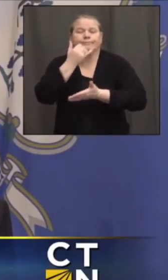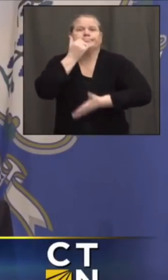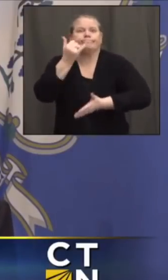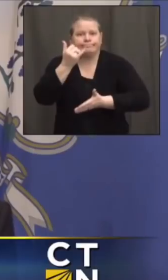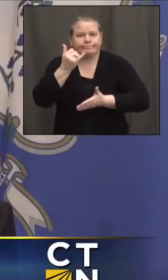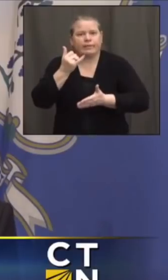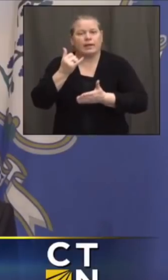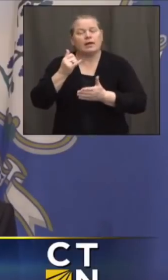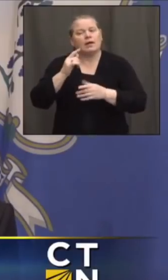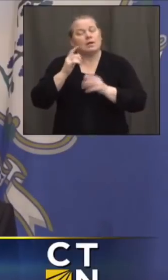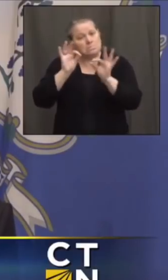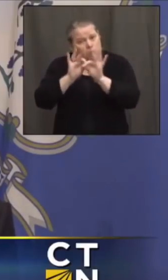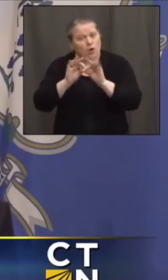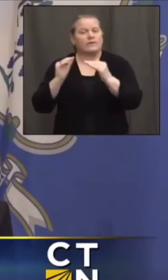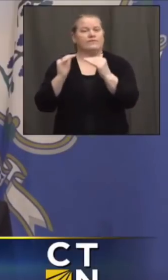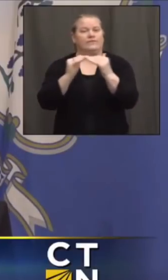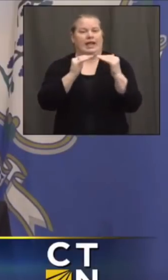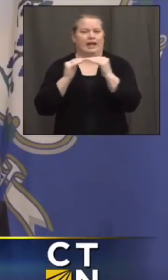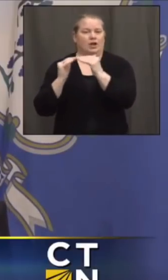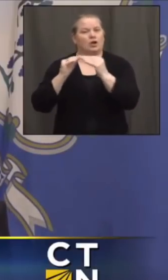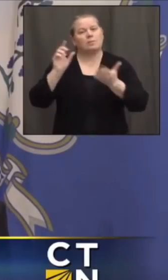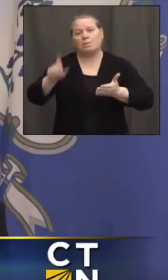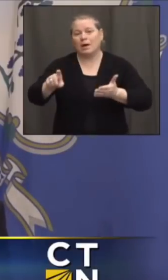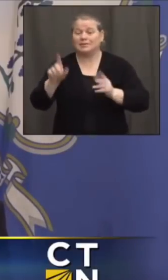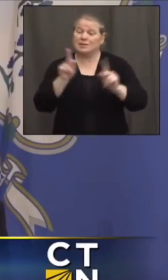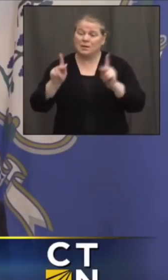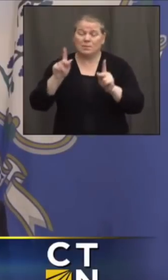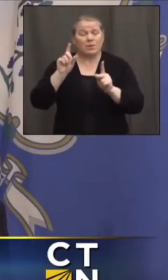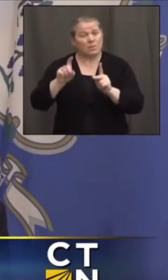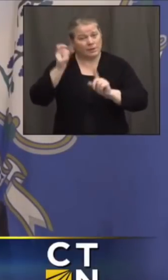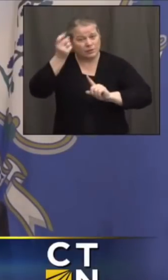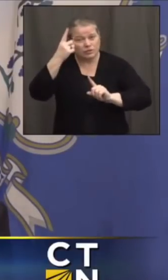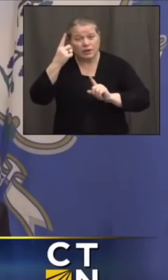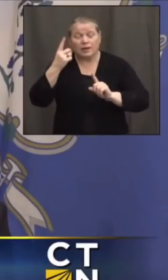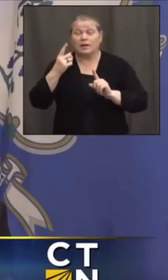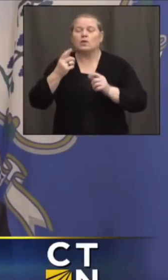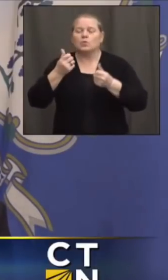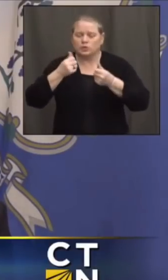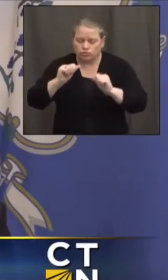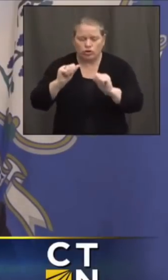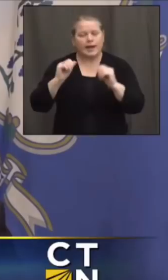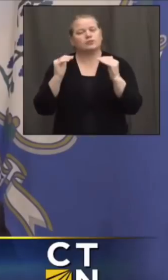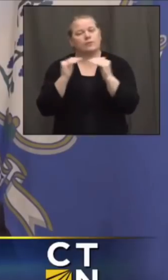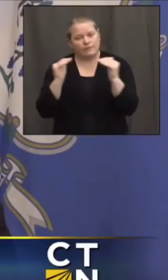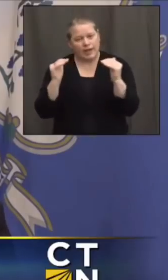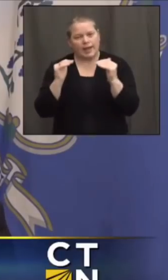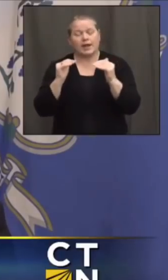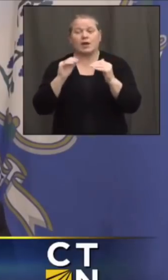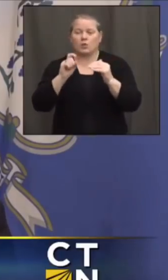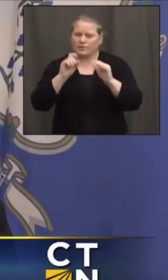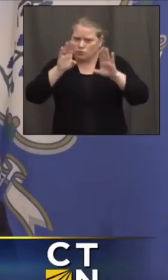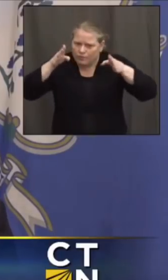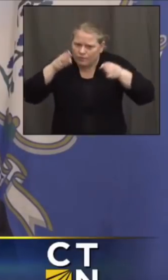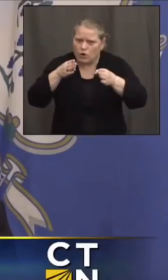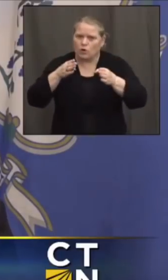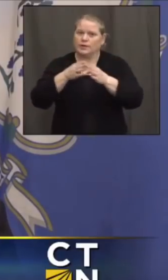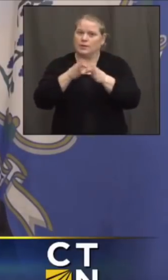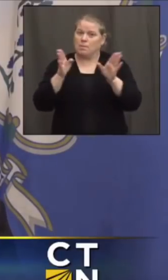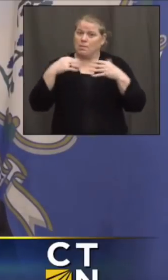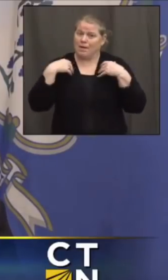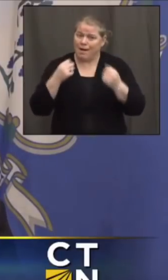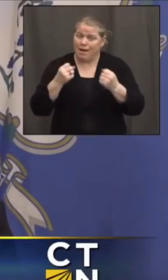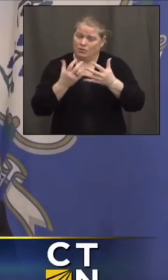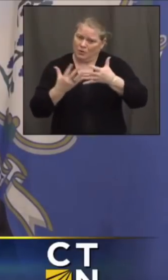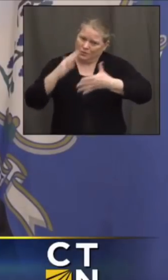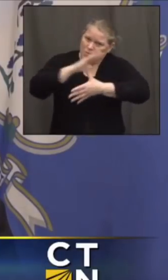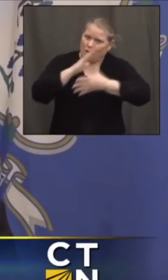we can to make sure the distribution of this vaccine is be done on a fair basis as possible with an emphasis upon public health. Josh, do you have anything to add